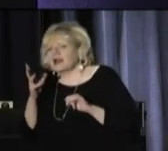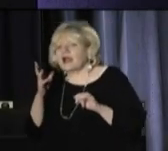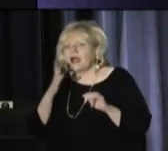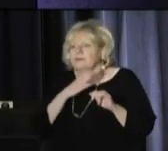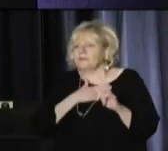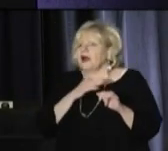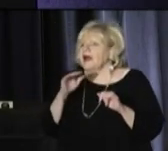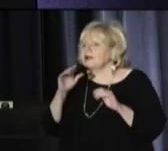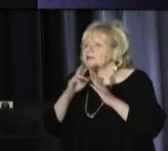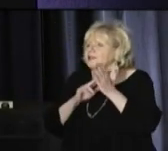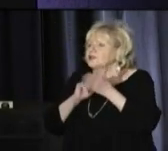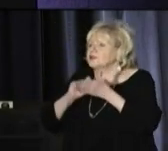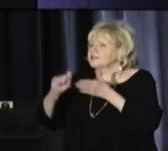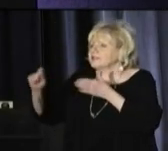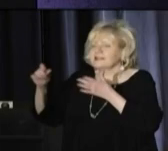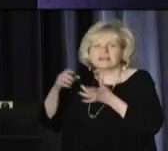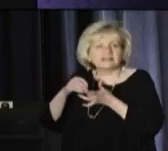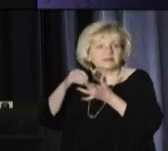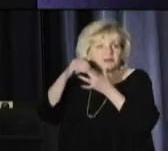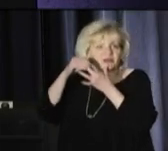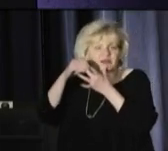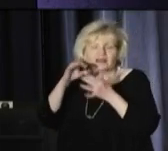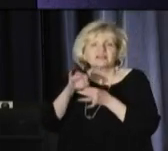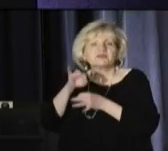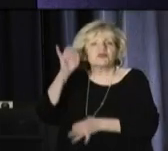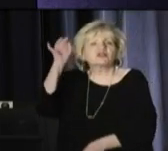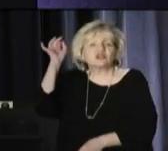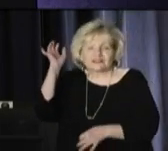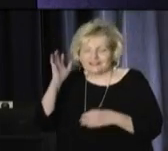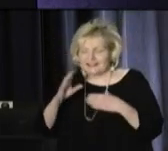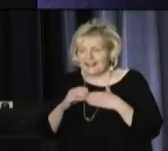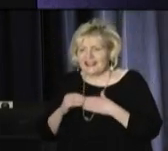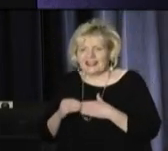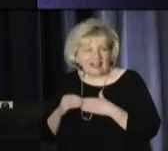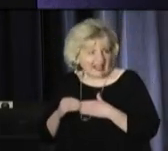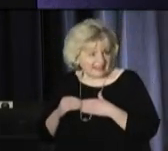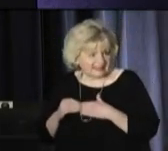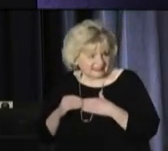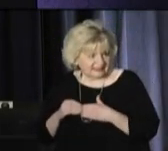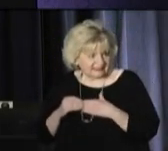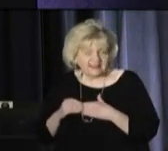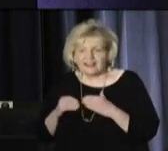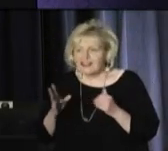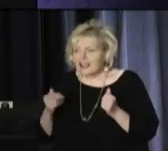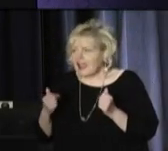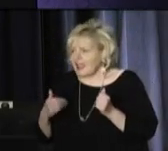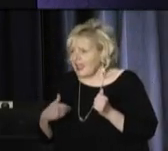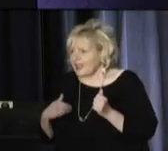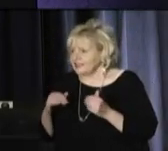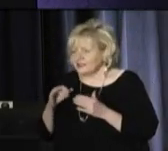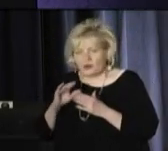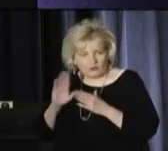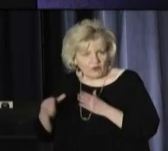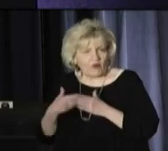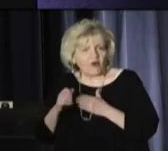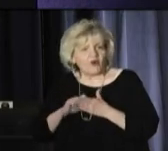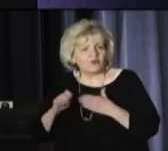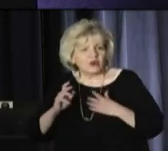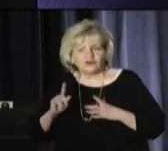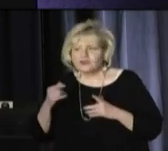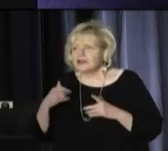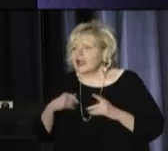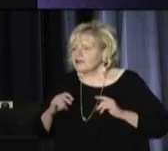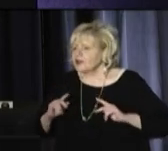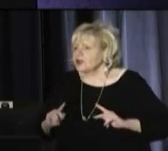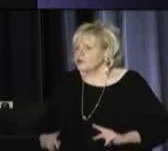guide, and you can't tell me otherwise. But I have my canon, right? And I tell all writers, like, you should have your personal